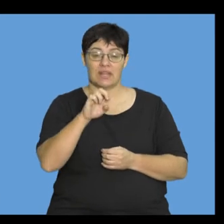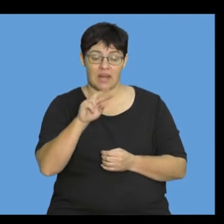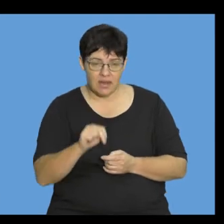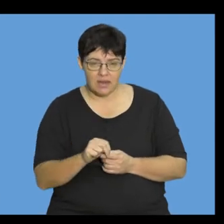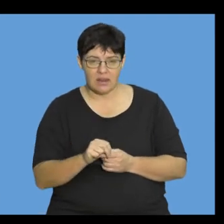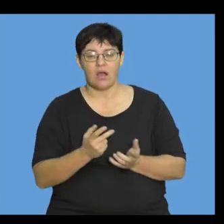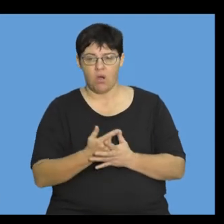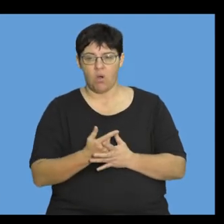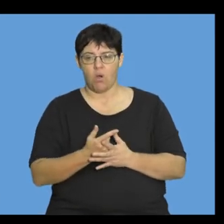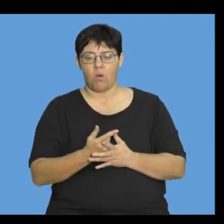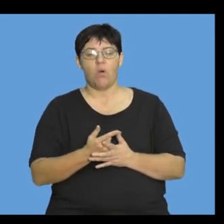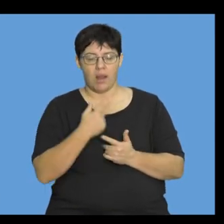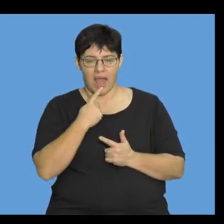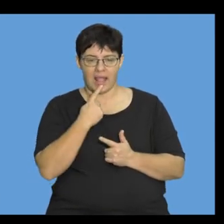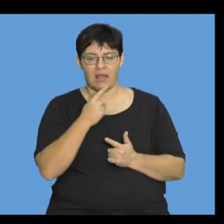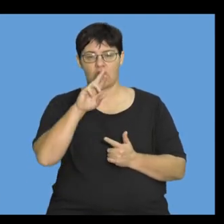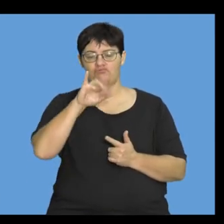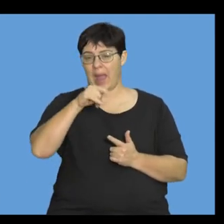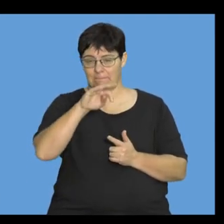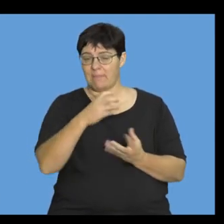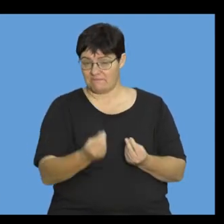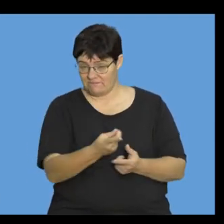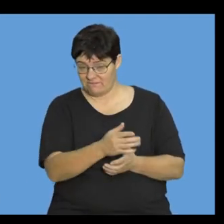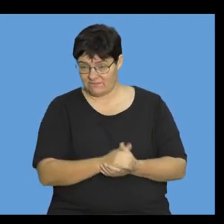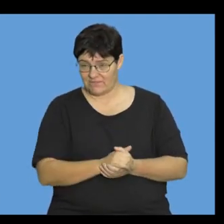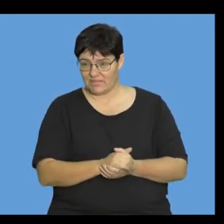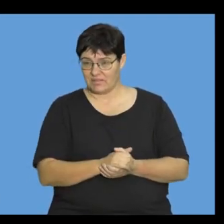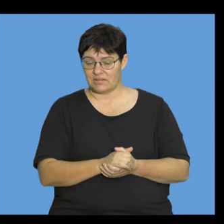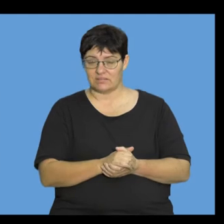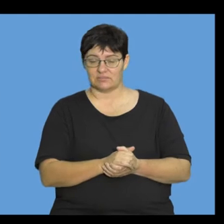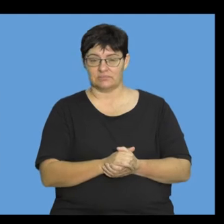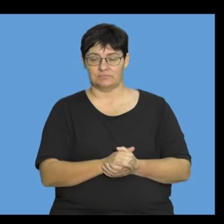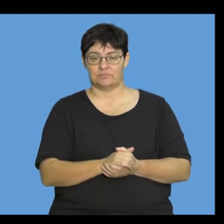proteins actually rhyme. It's really, really cool. Proteins